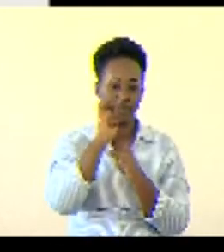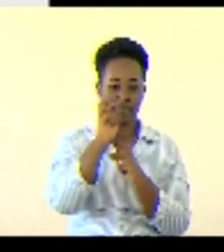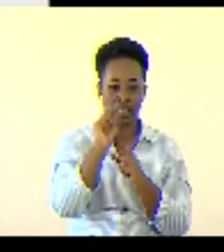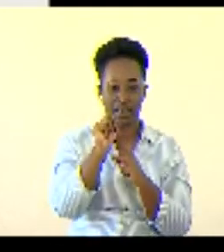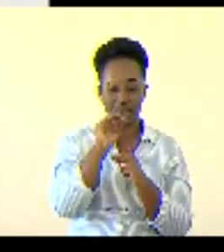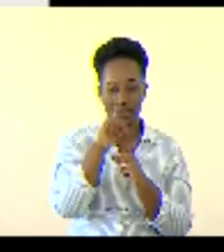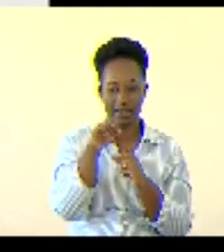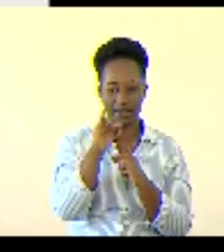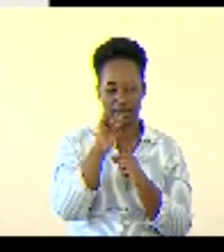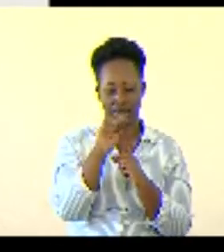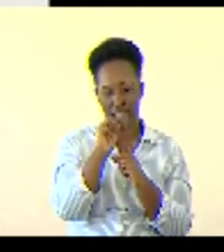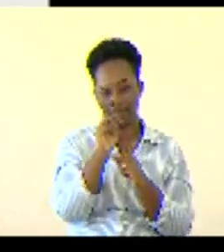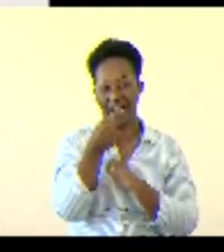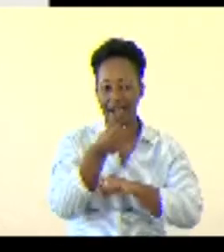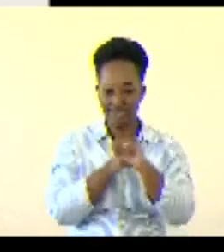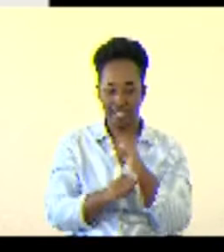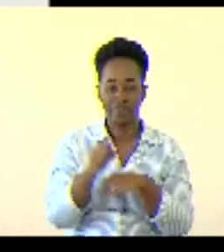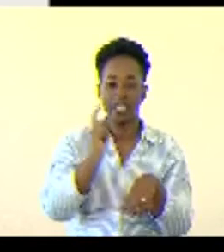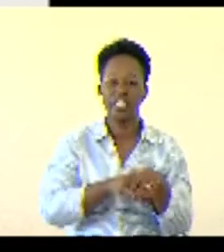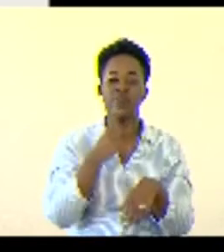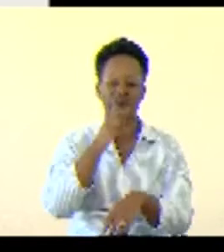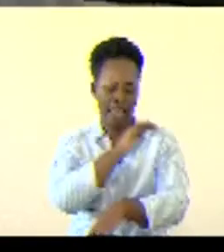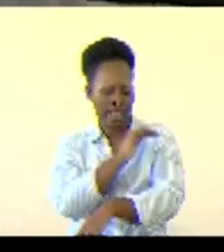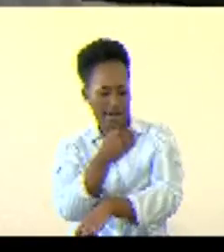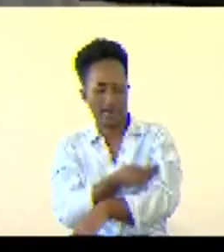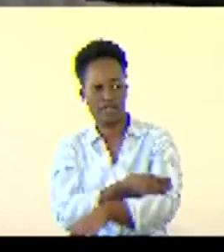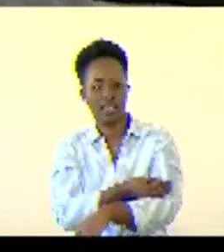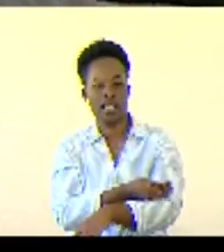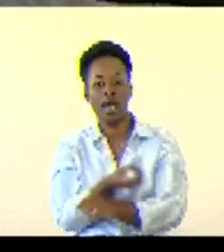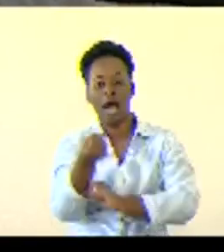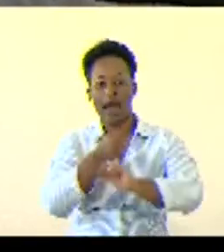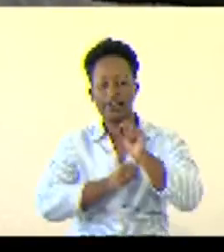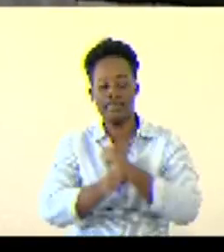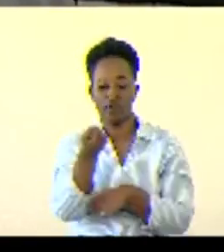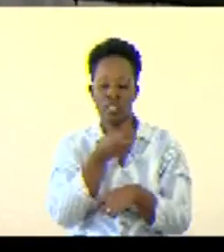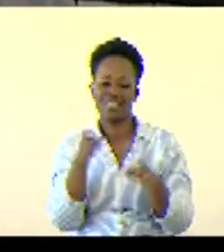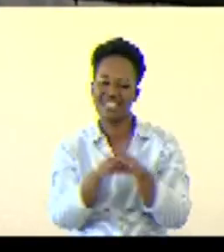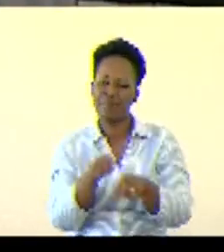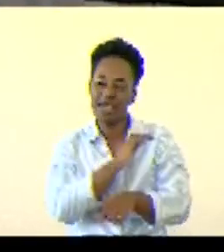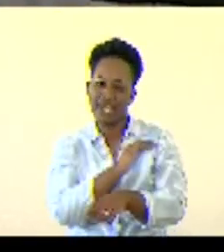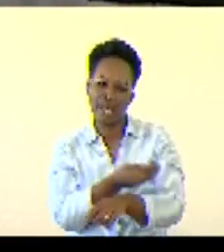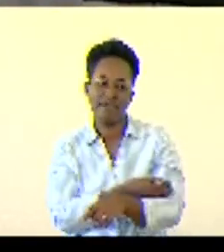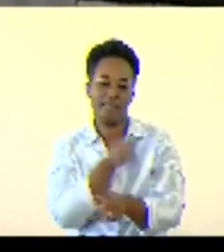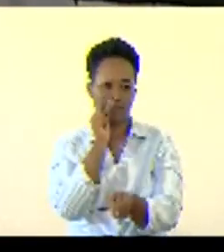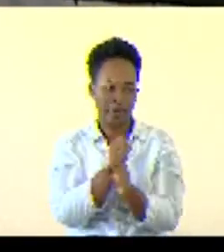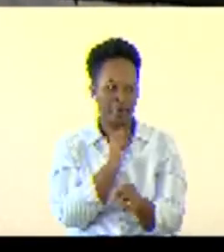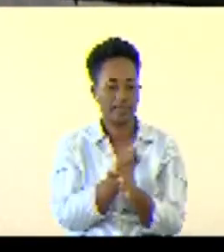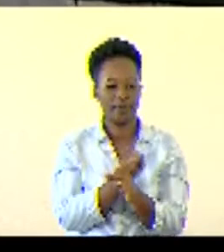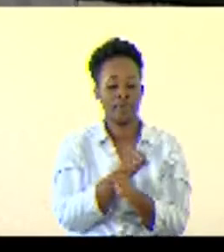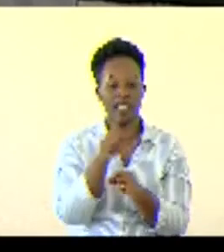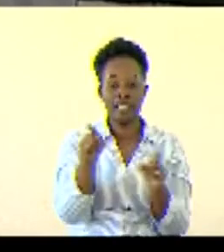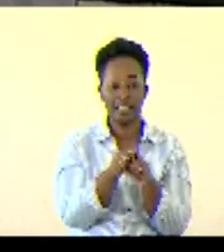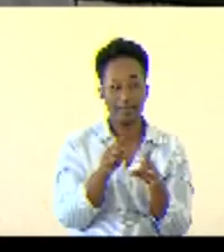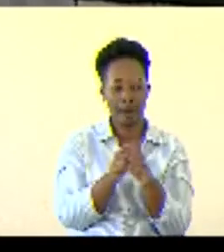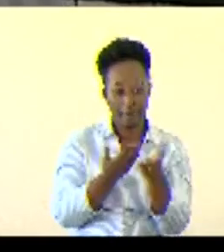energy, we said energy production, talk about active transport, energy production. If there are some enzymes that are responsible for